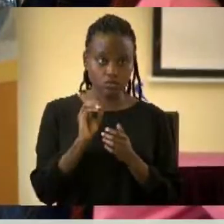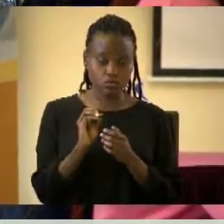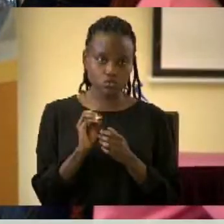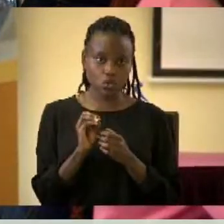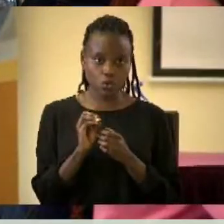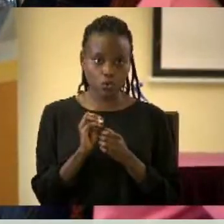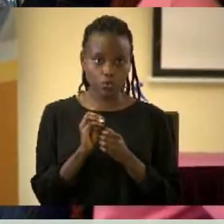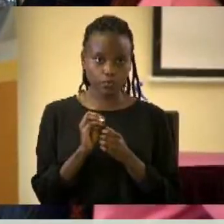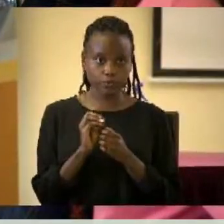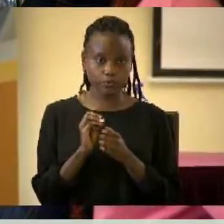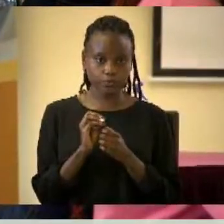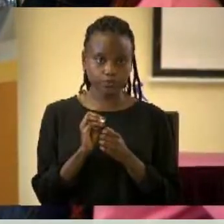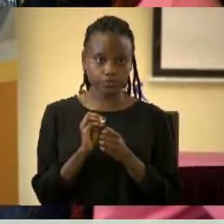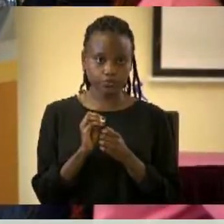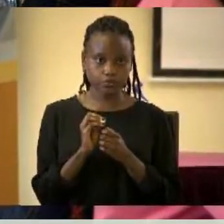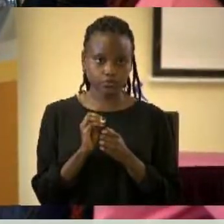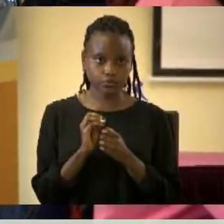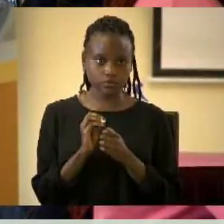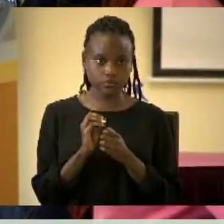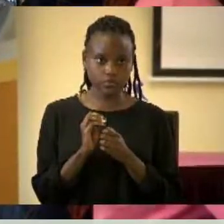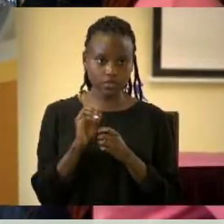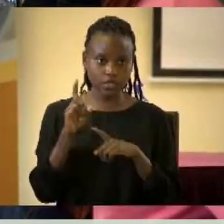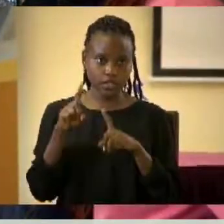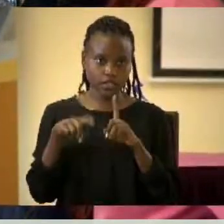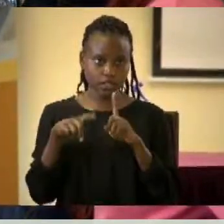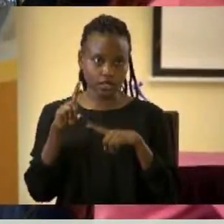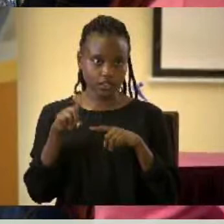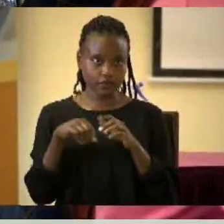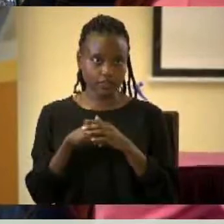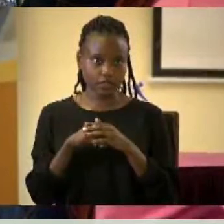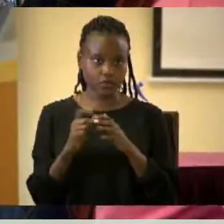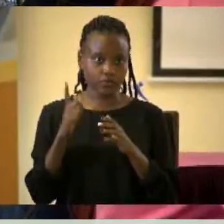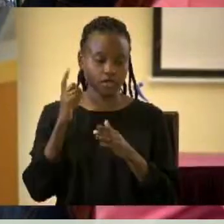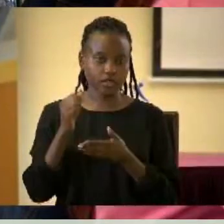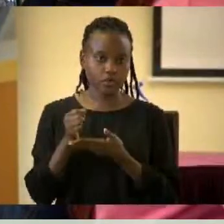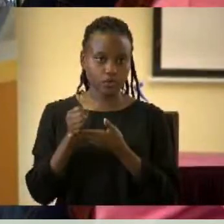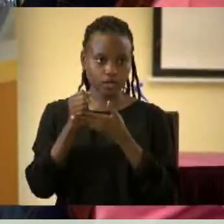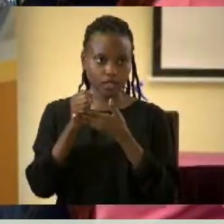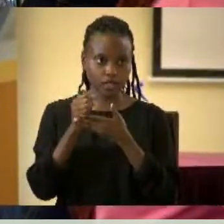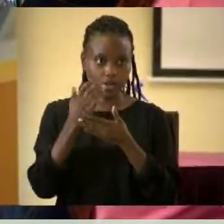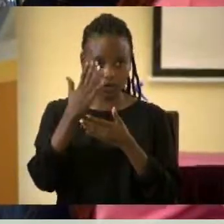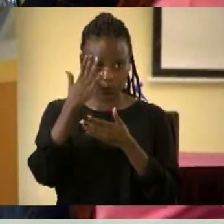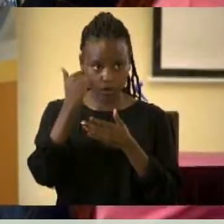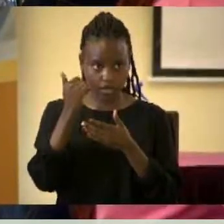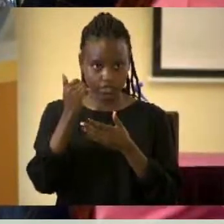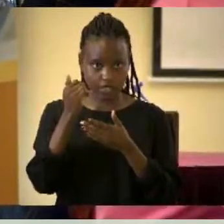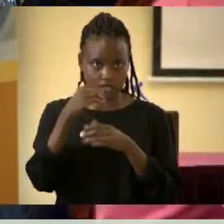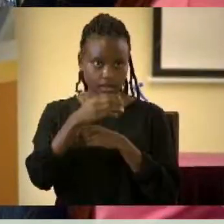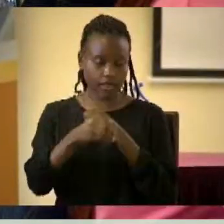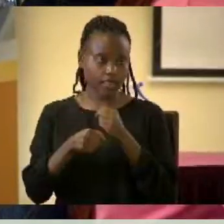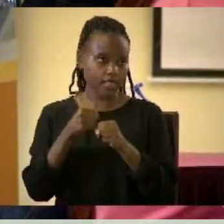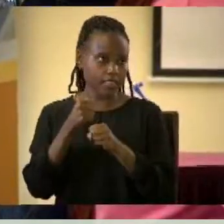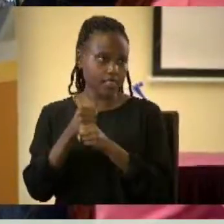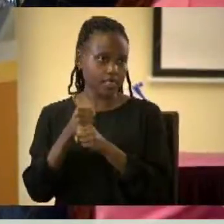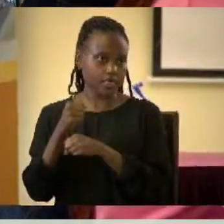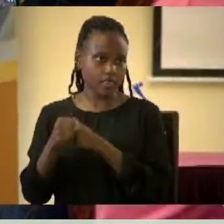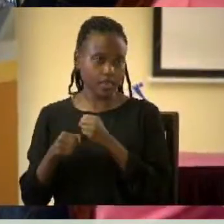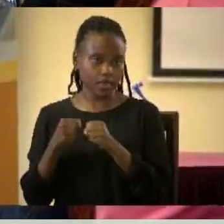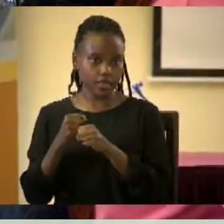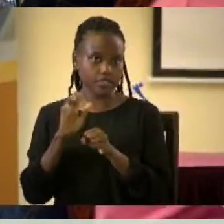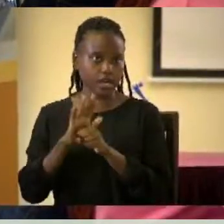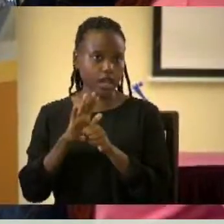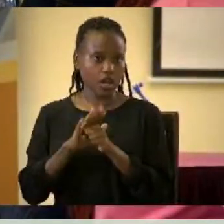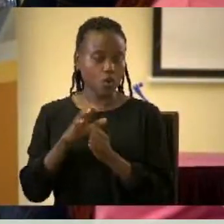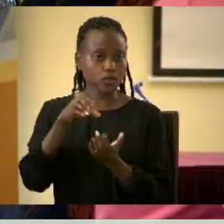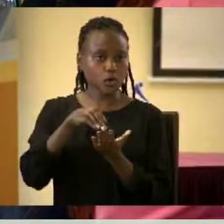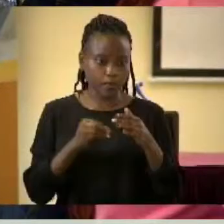of the rationalization and the legal aid, why is it that throughout the years, so many